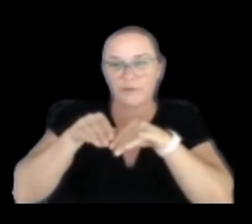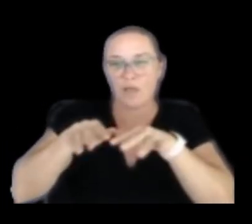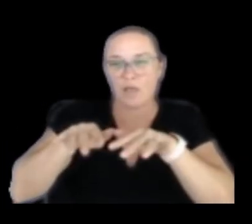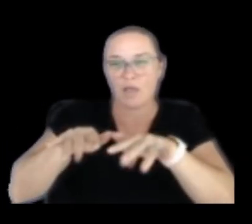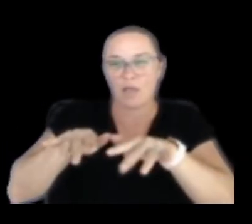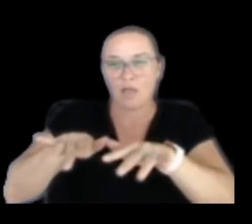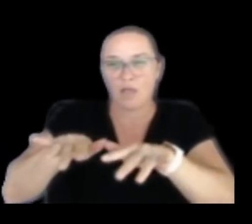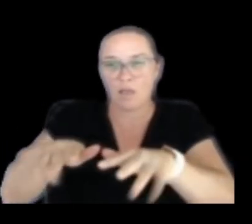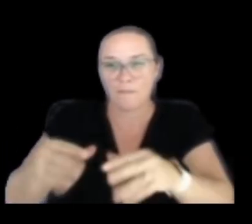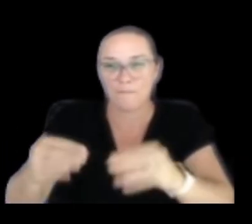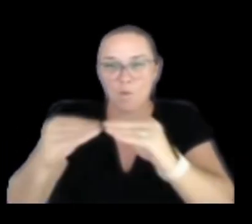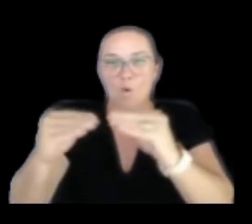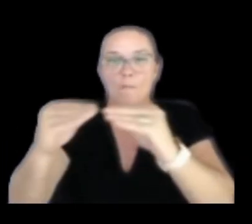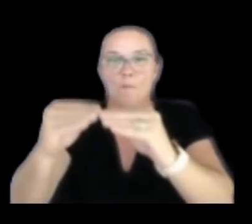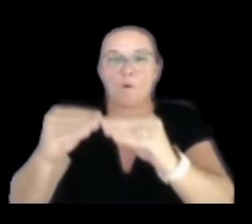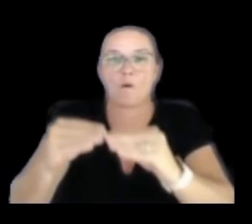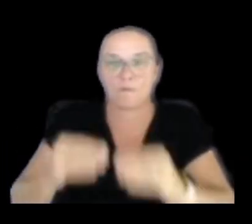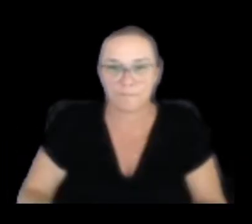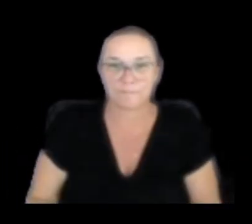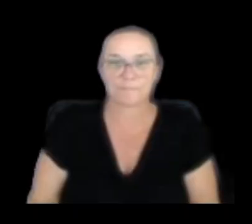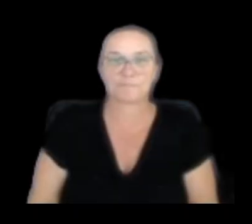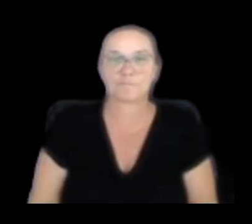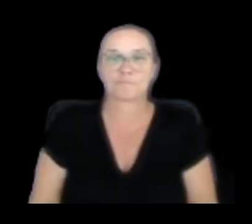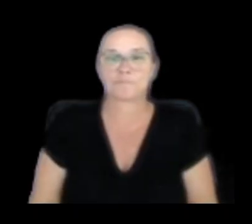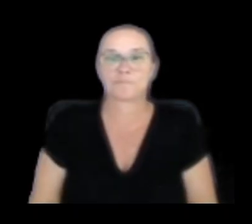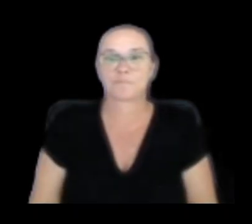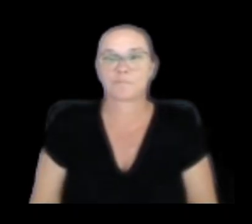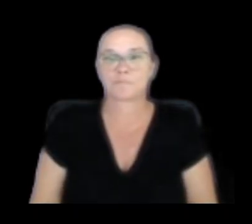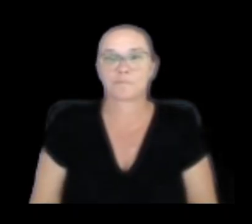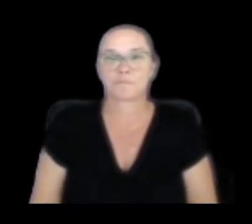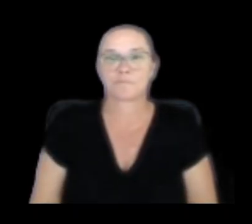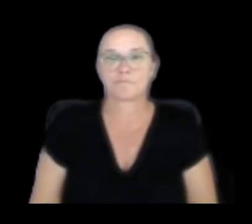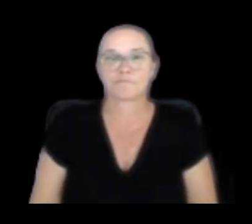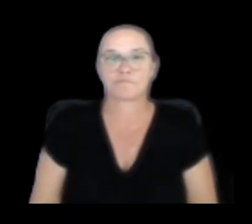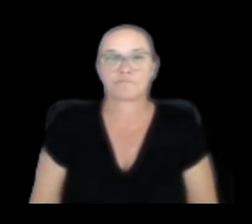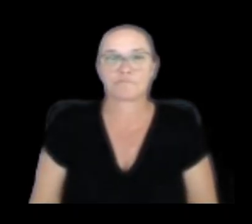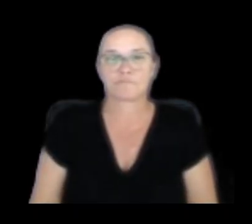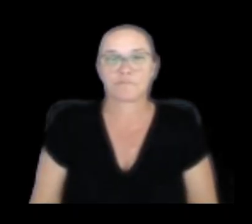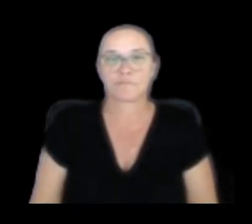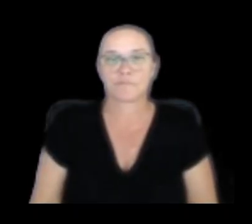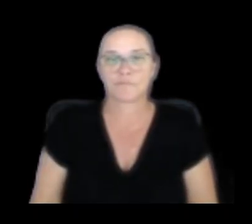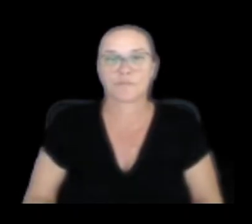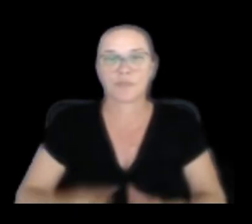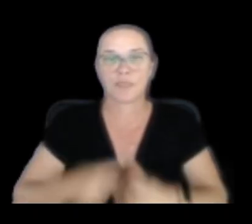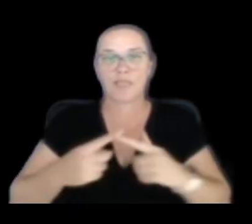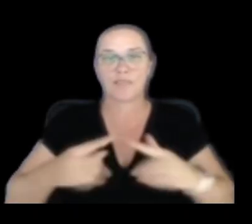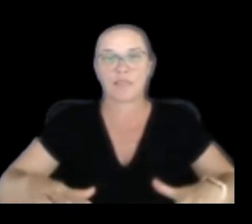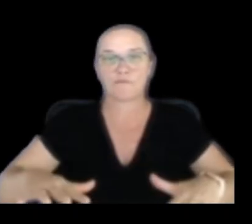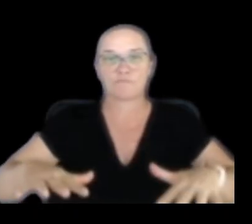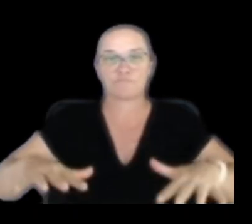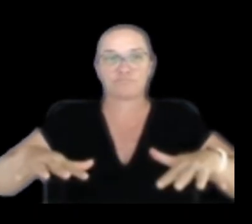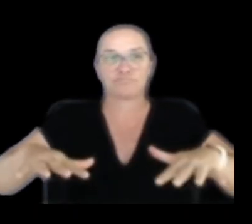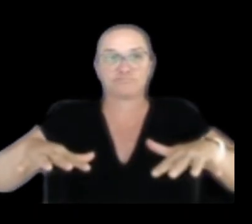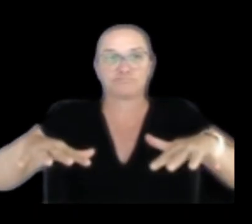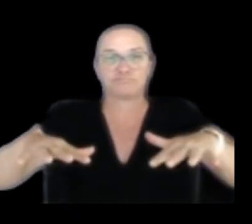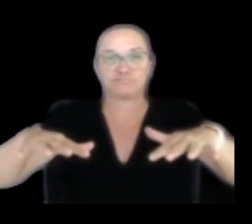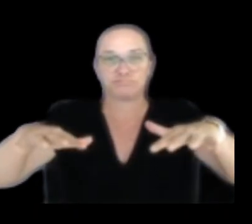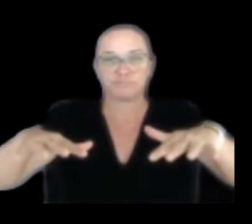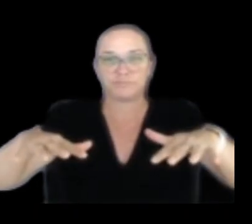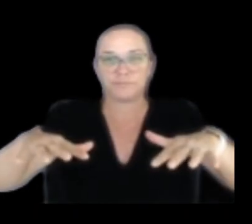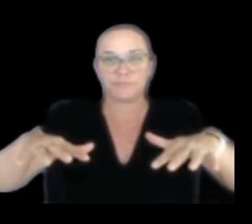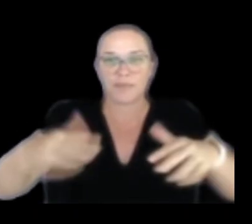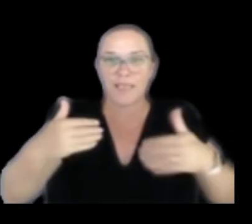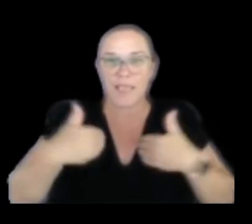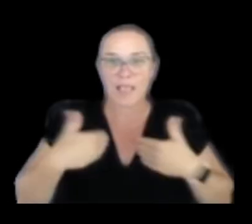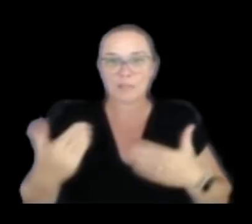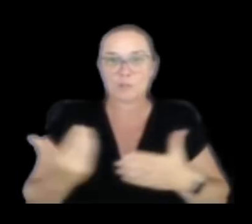and further into this pit. And the level of the crater floor also rising and being reshaped by